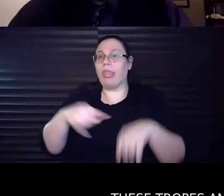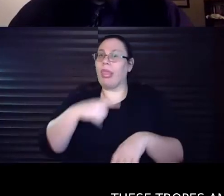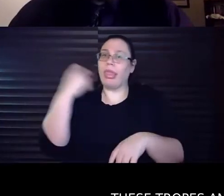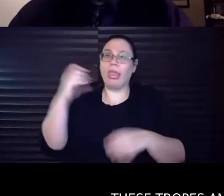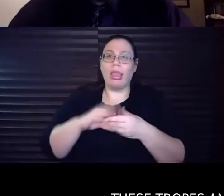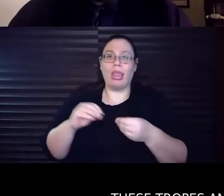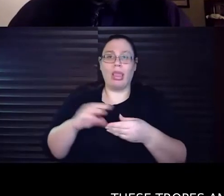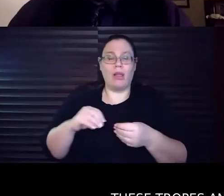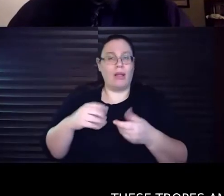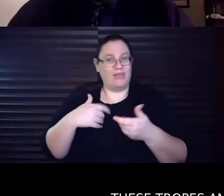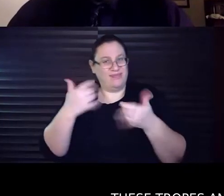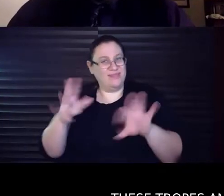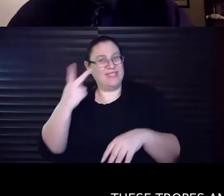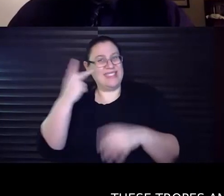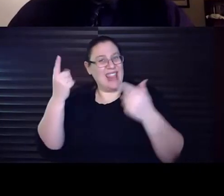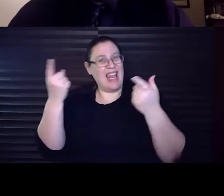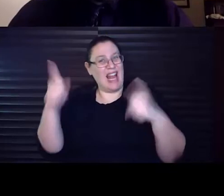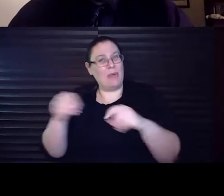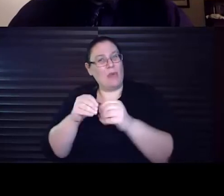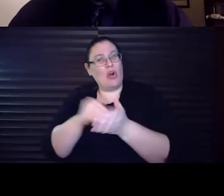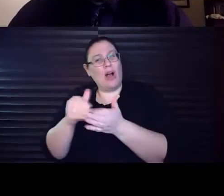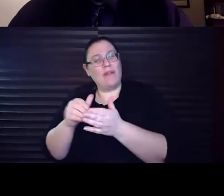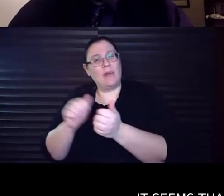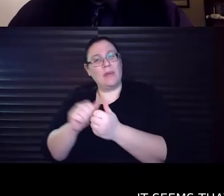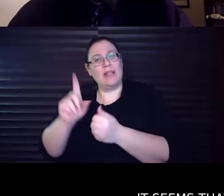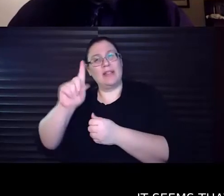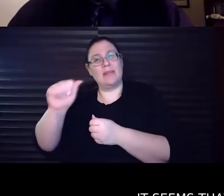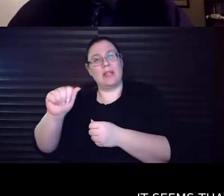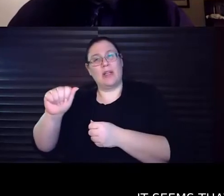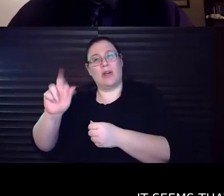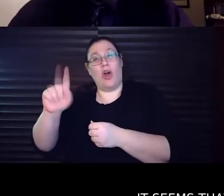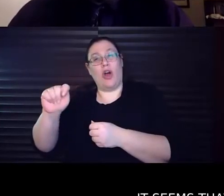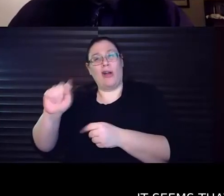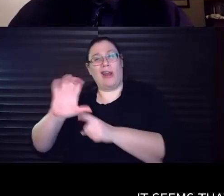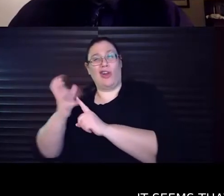I'm seeing that happen more in the disability art and culture movement. It seems like